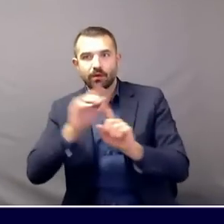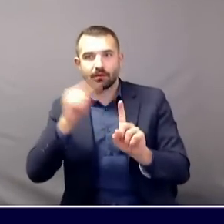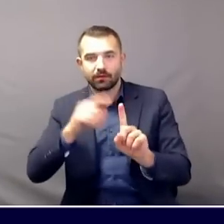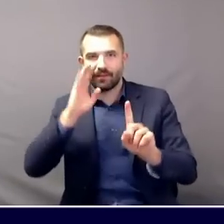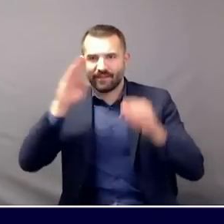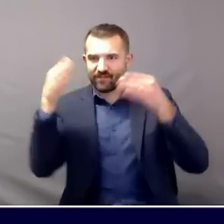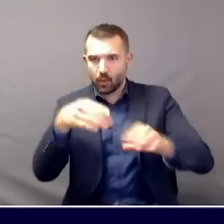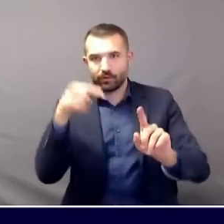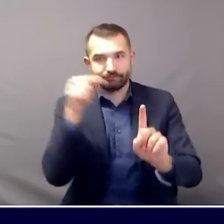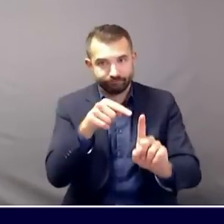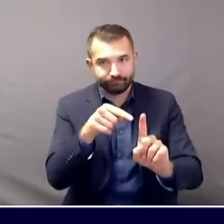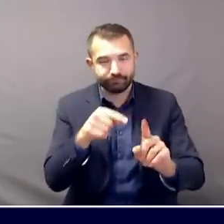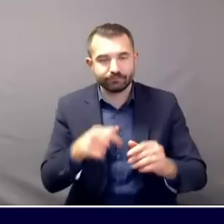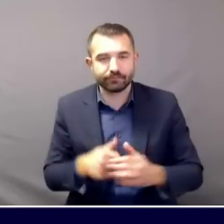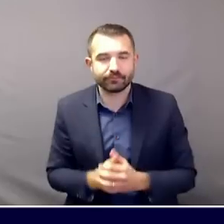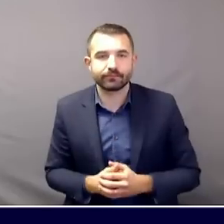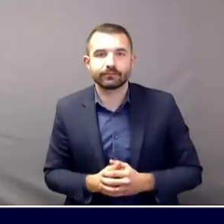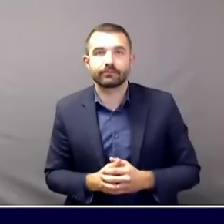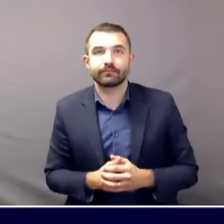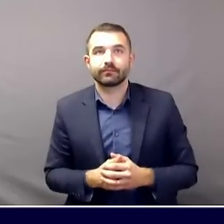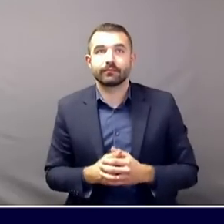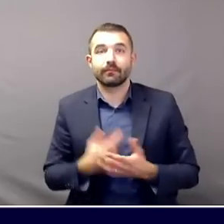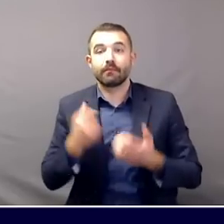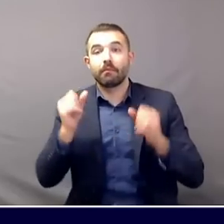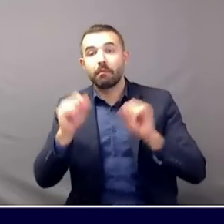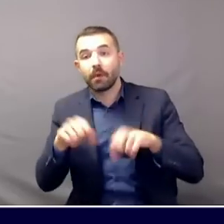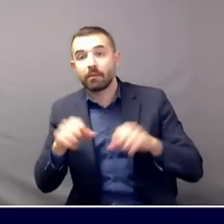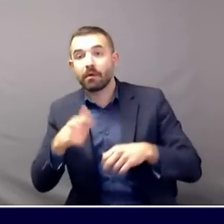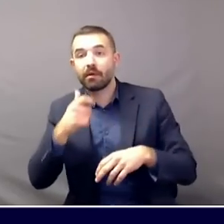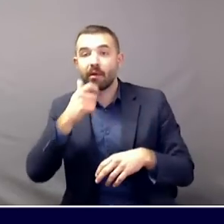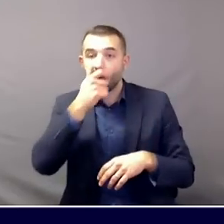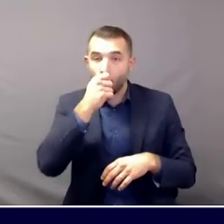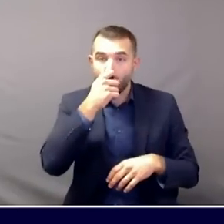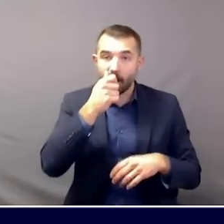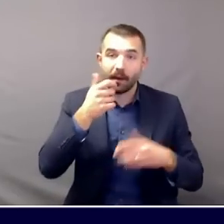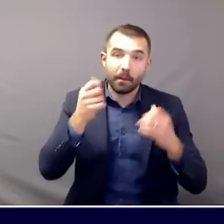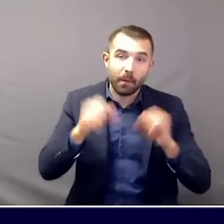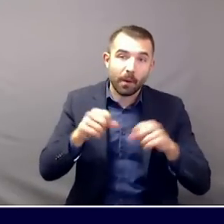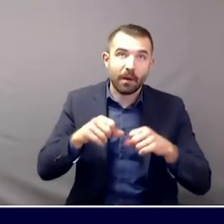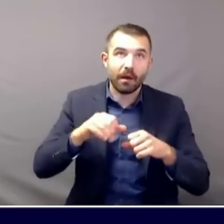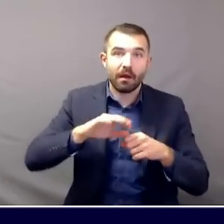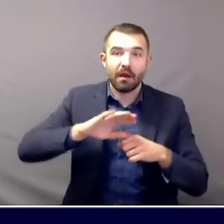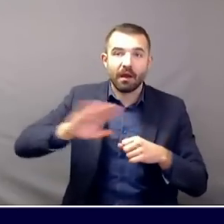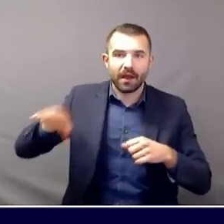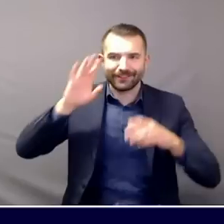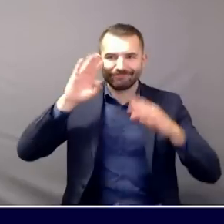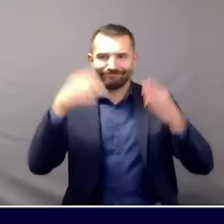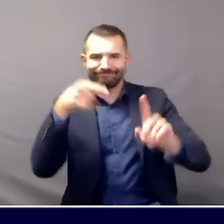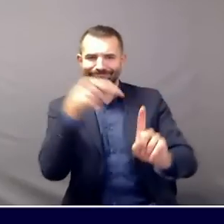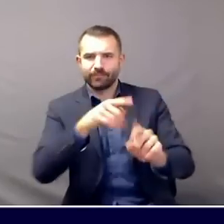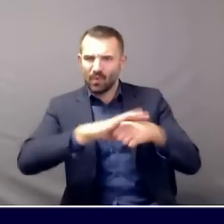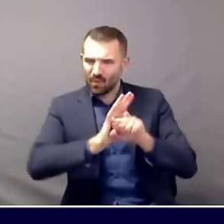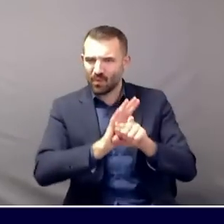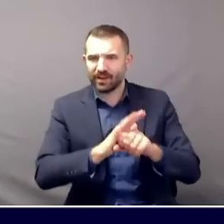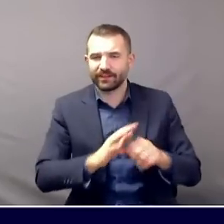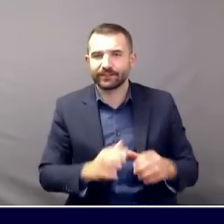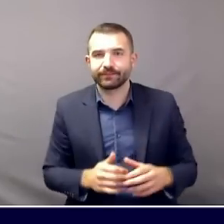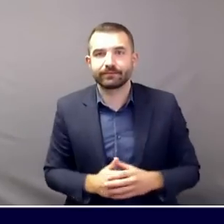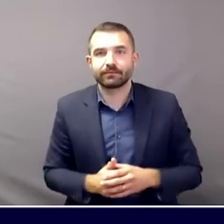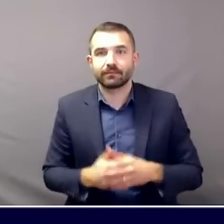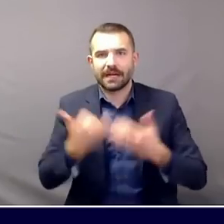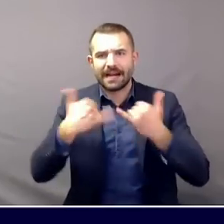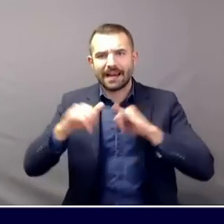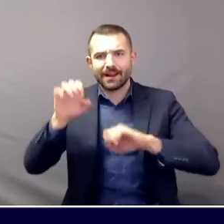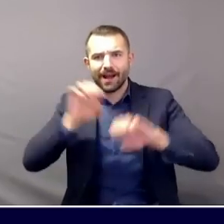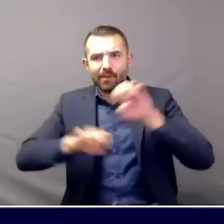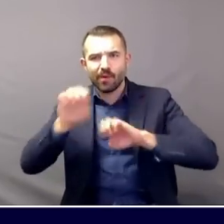to those who might just have the cold. We're evaluating this right now, and I'll have more updates on that soon. So